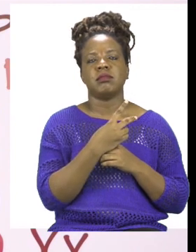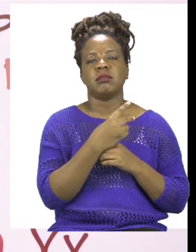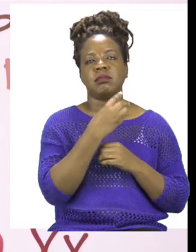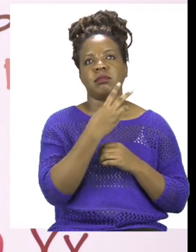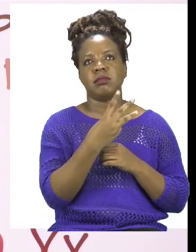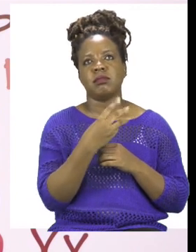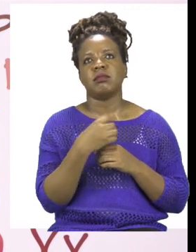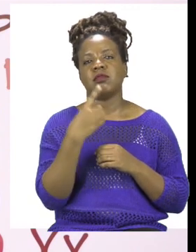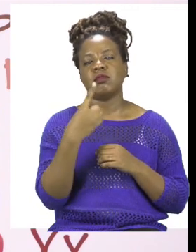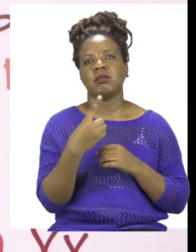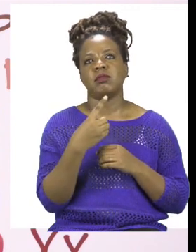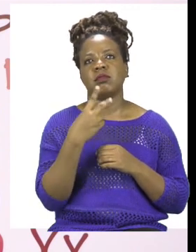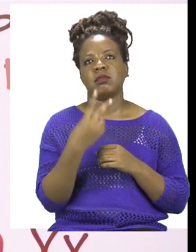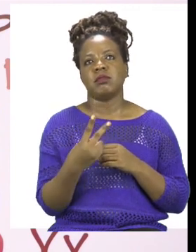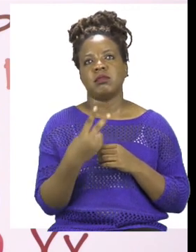1, 2, 3.